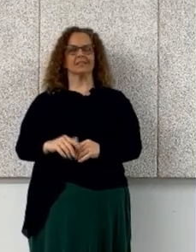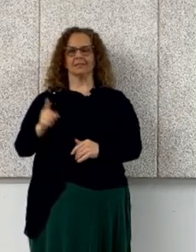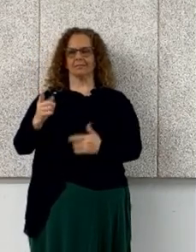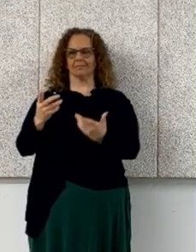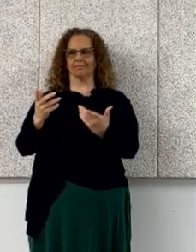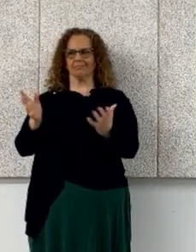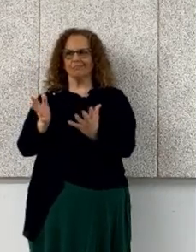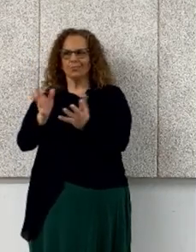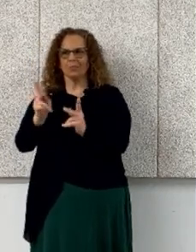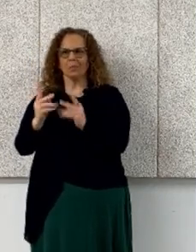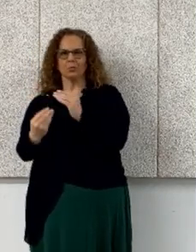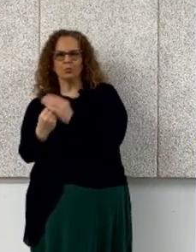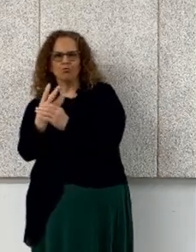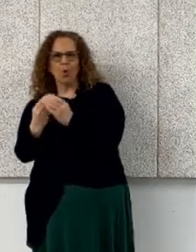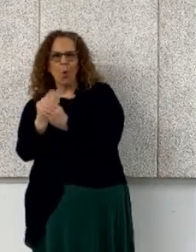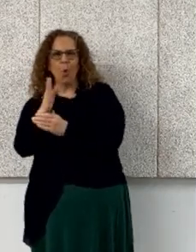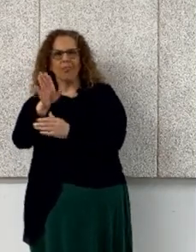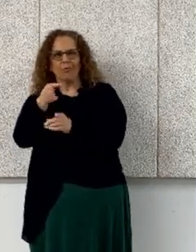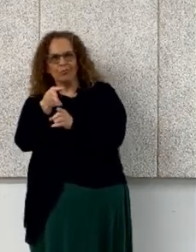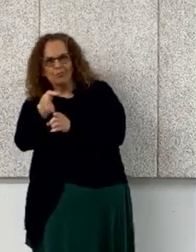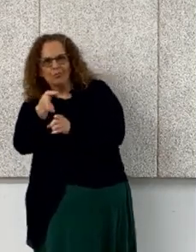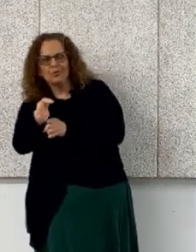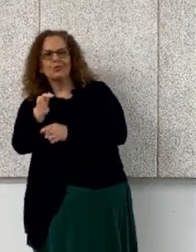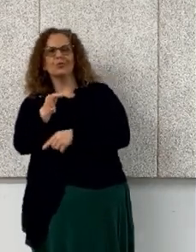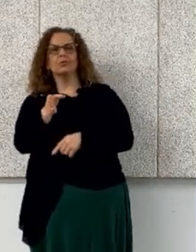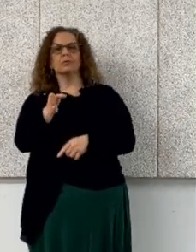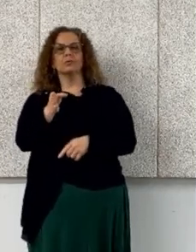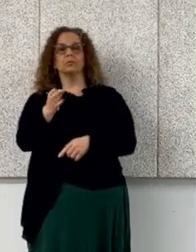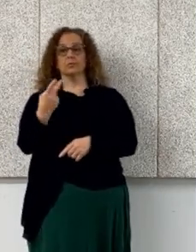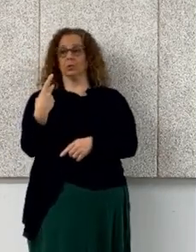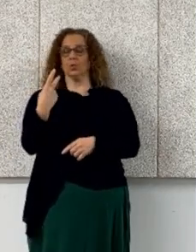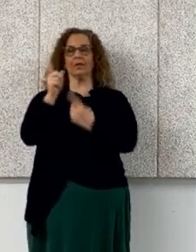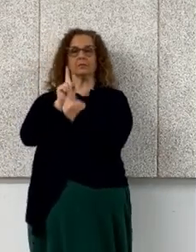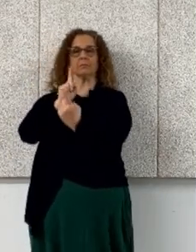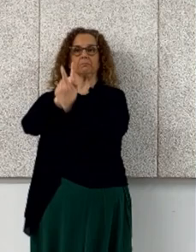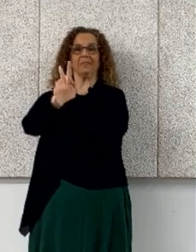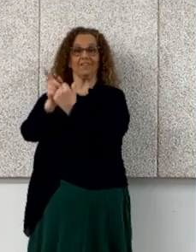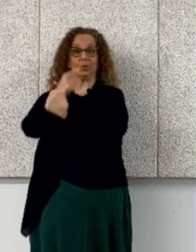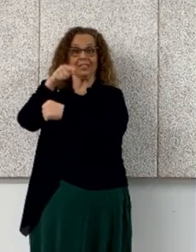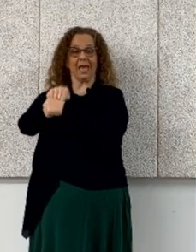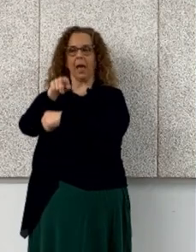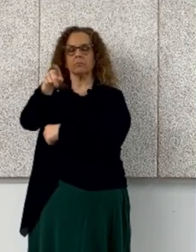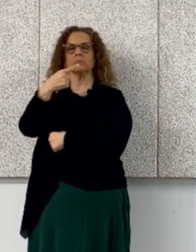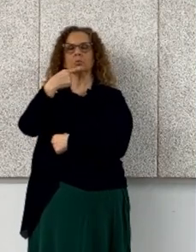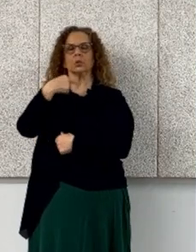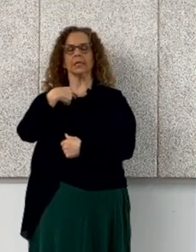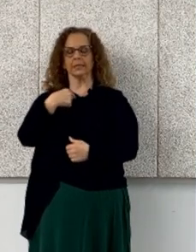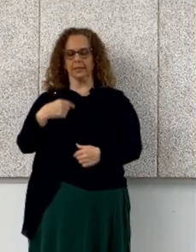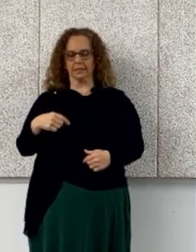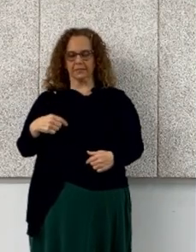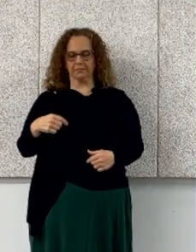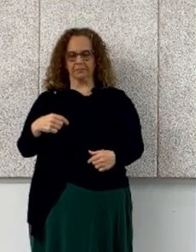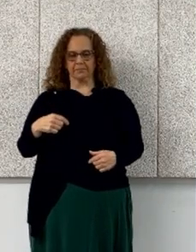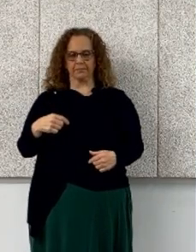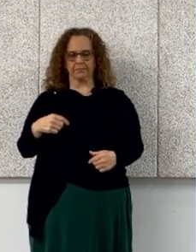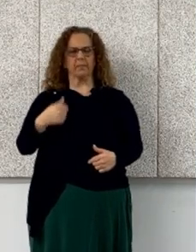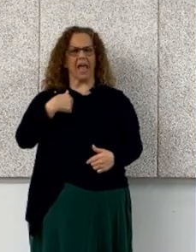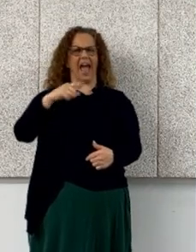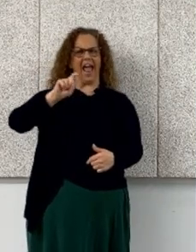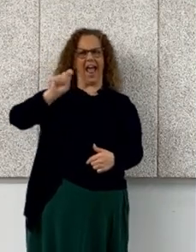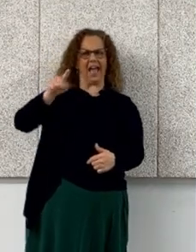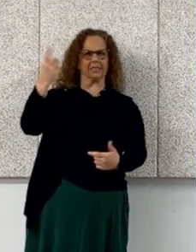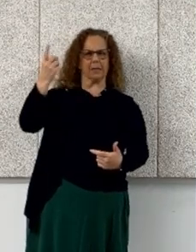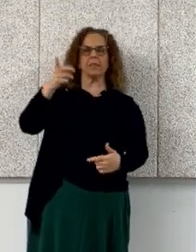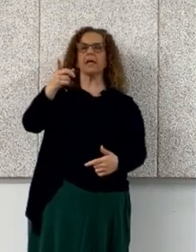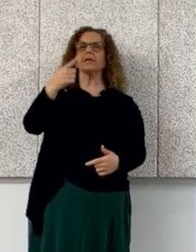grow in their careers. And there were, when we first met, there was a moment where she said, I'd ask her questions, and she